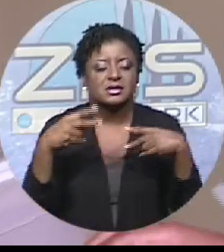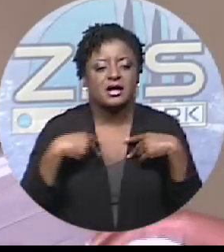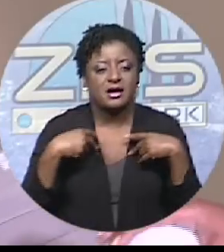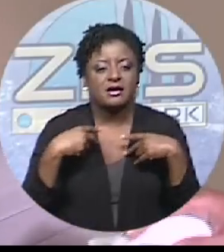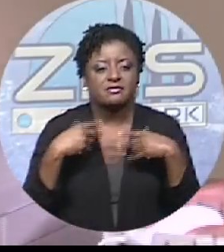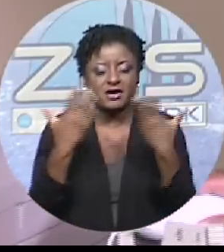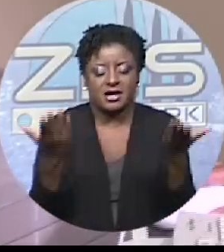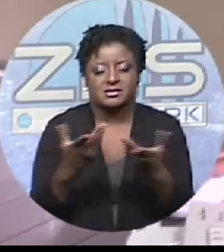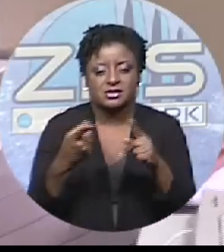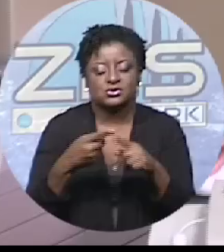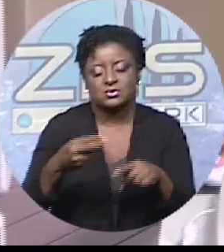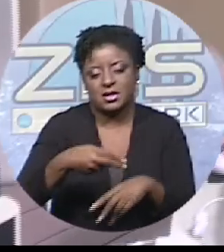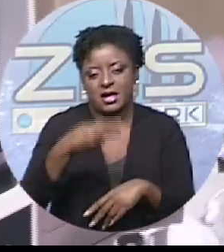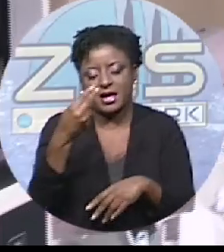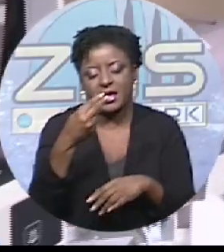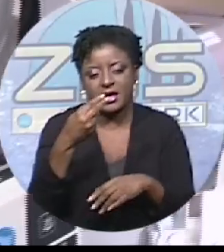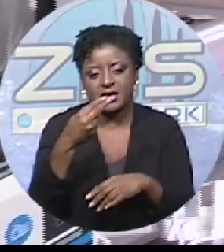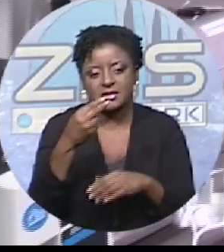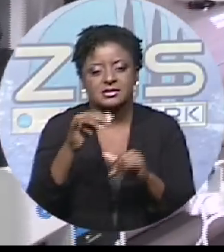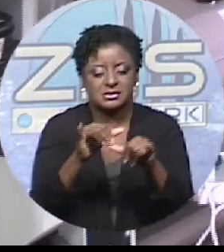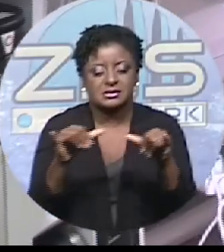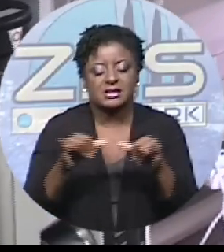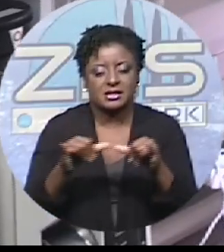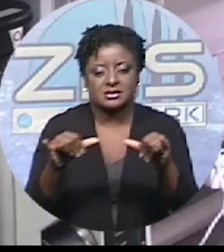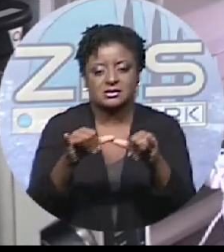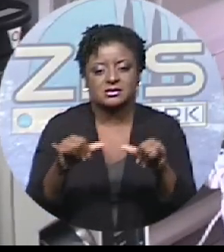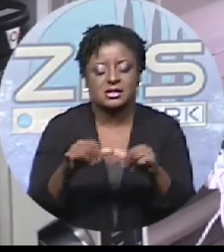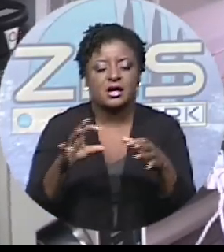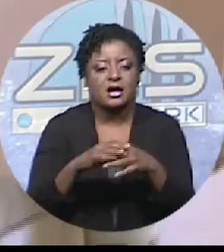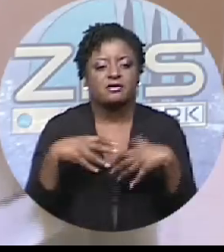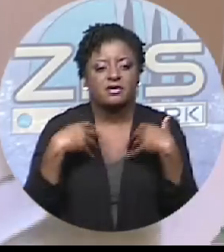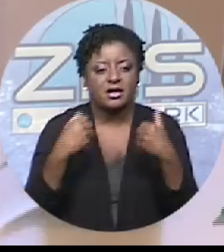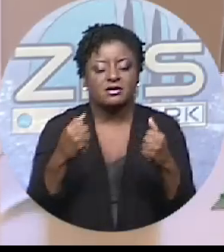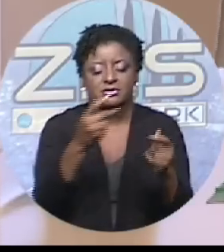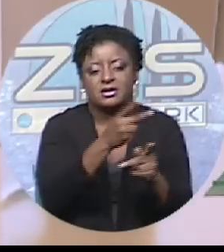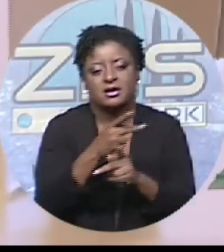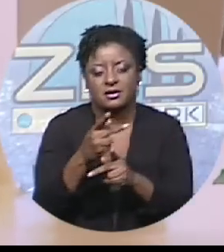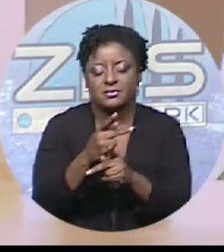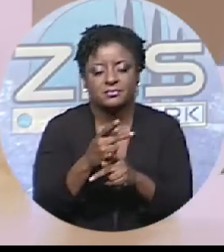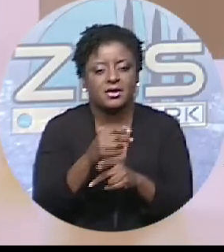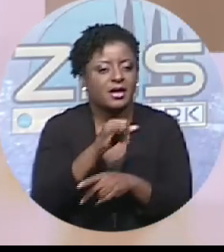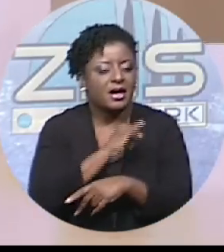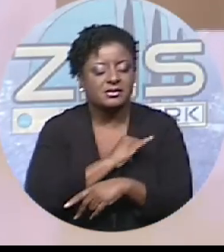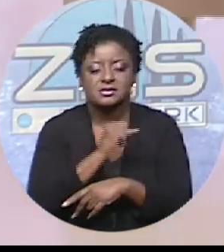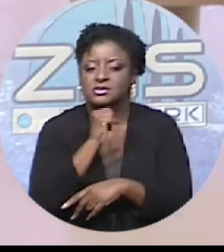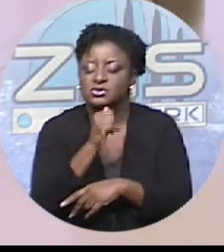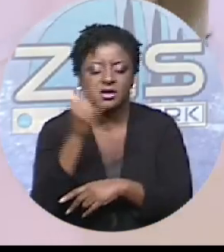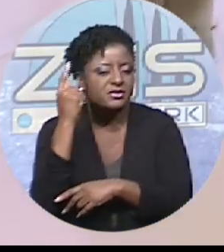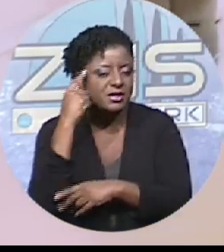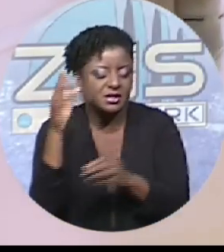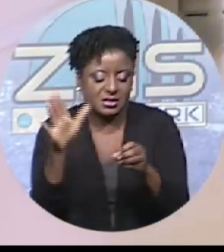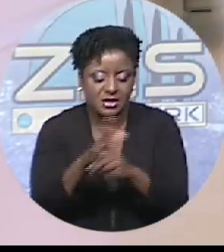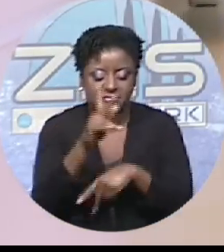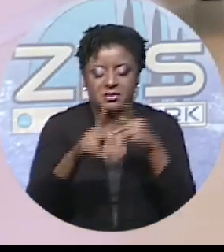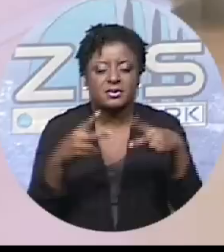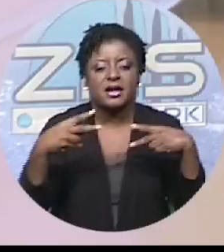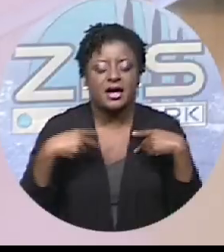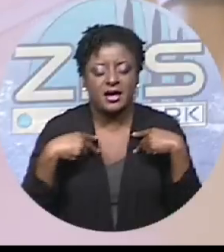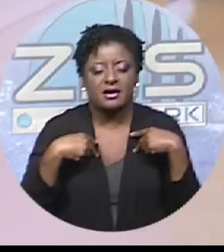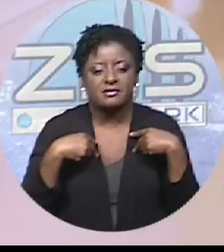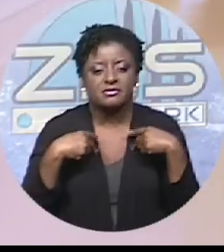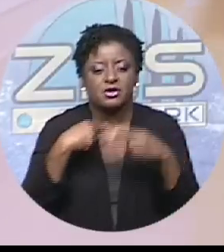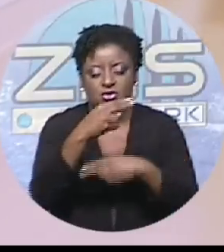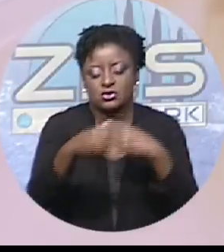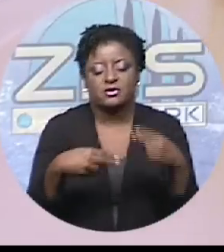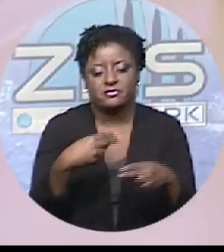attainable standard of health possible. As it stands, DeVoe Isaacs doesn't believe enough people have access to universal health